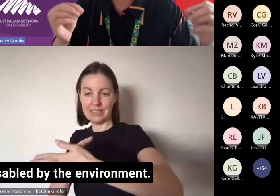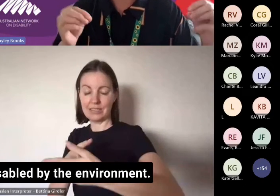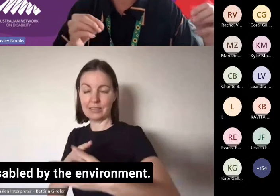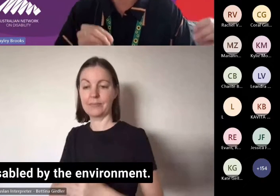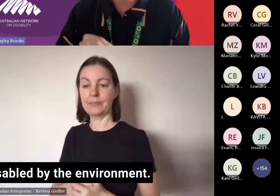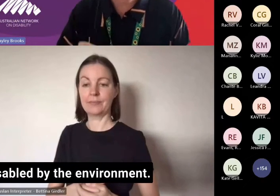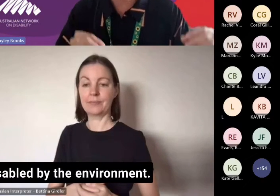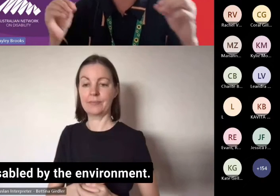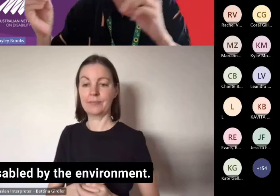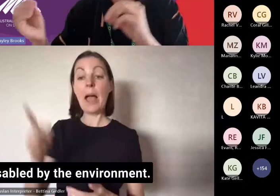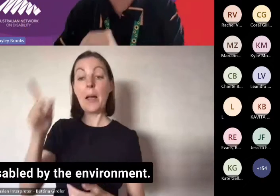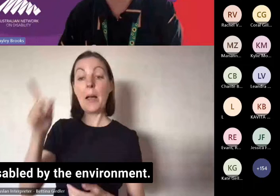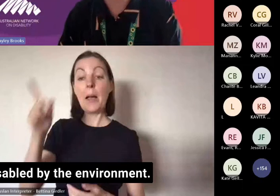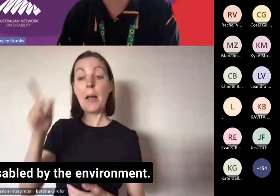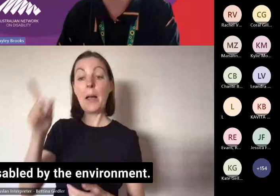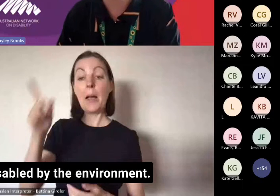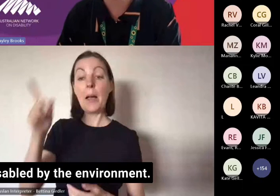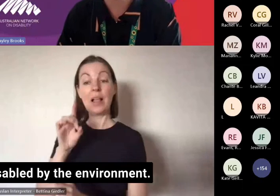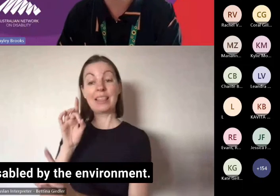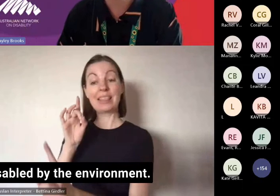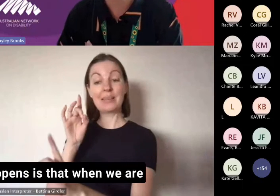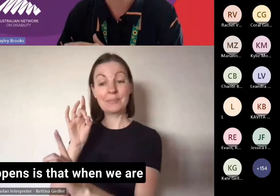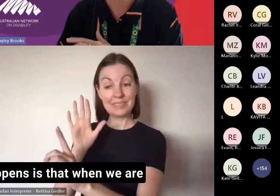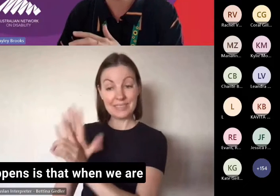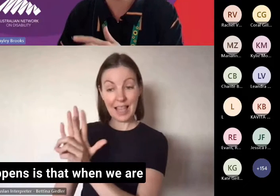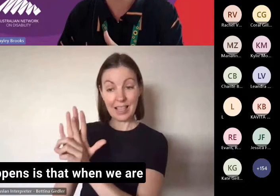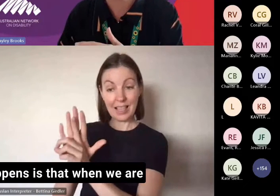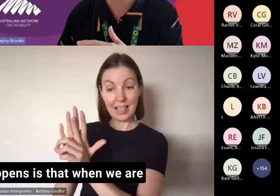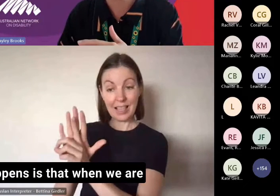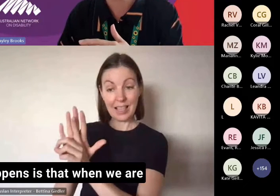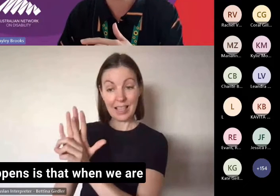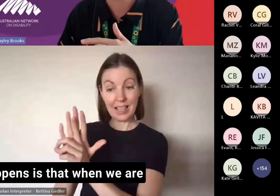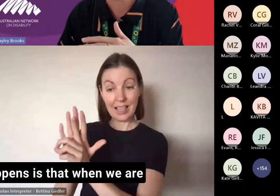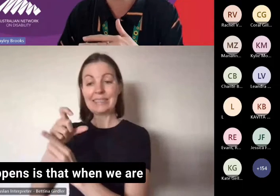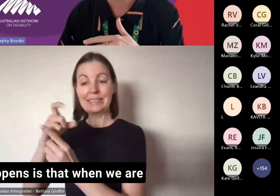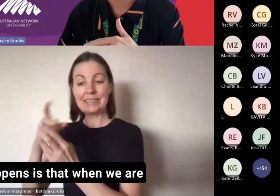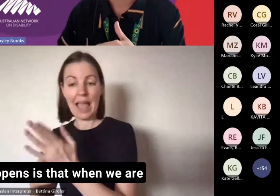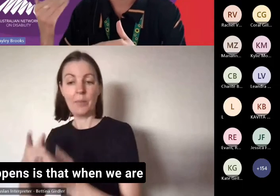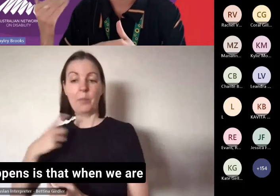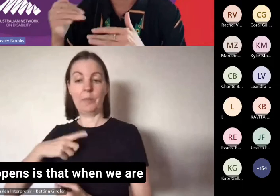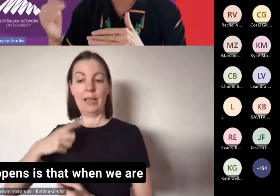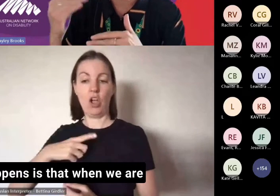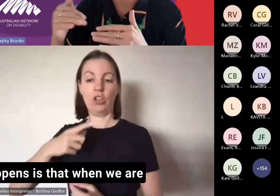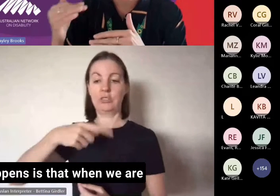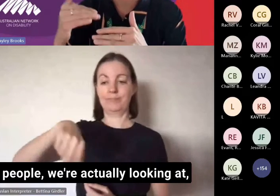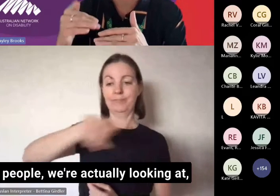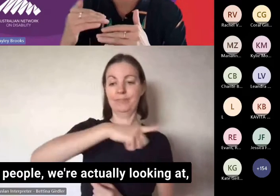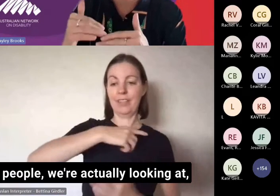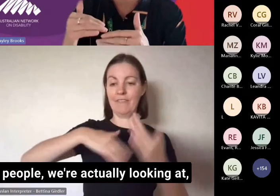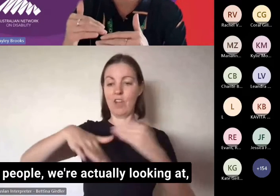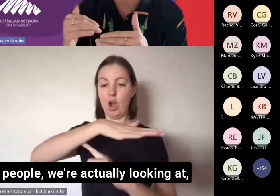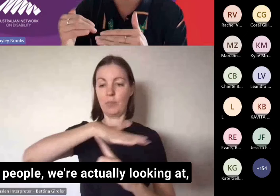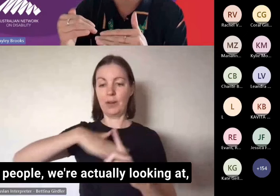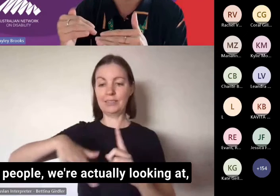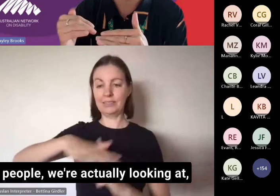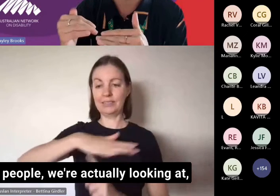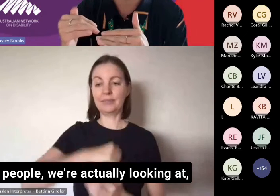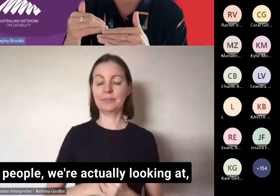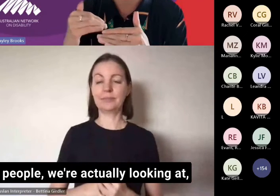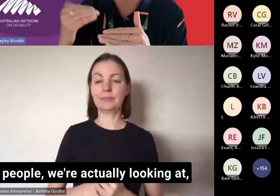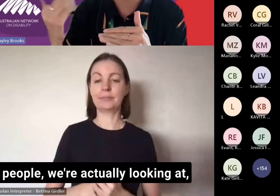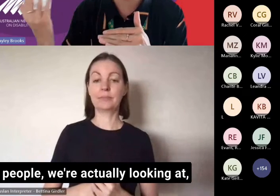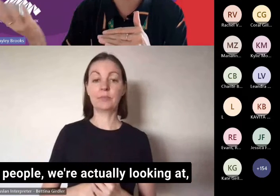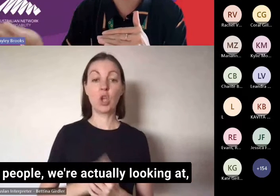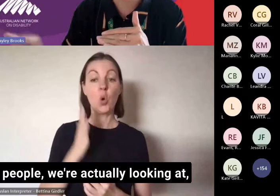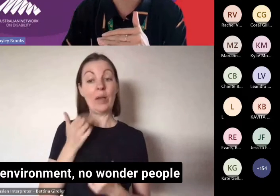people are disabled by the environment. And so what happens is that when we are using that empathy with people,